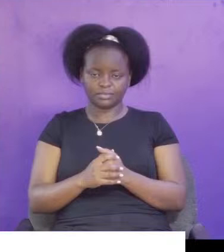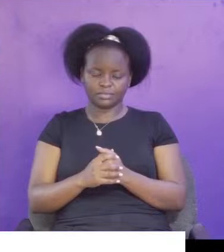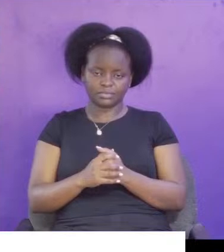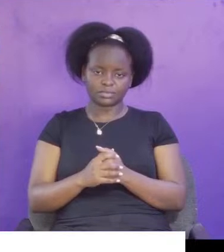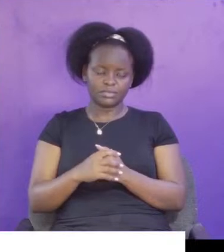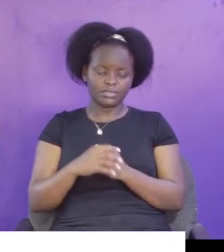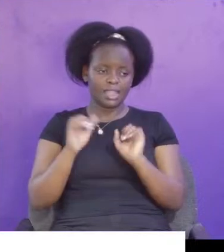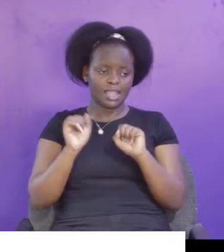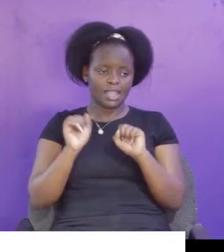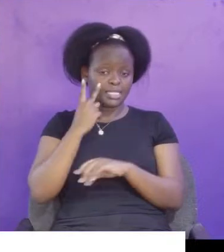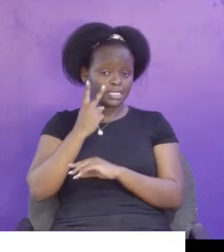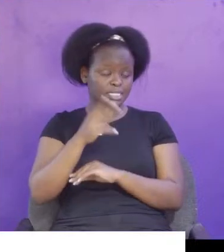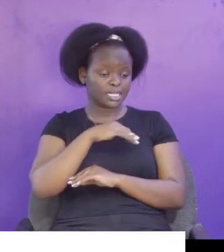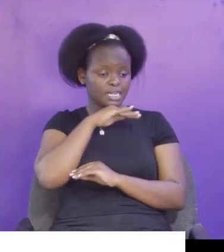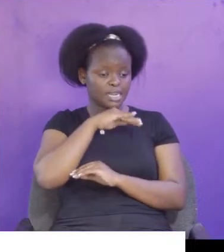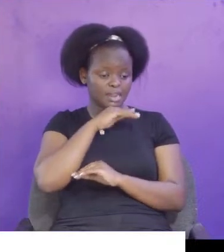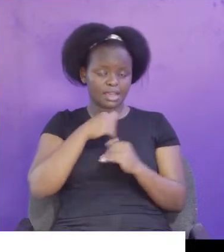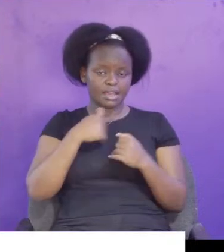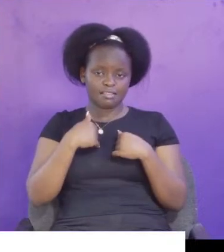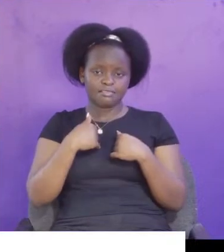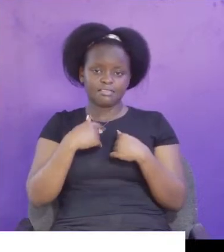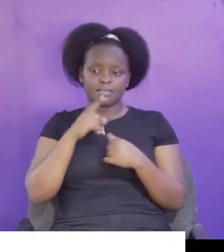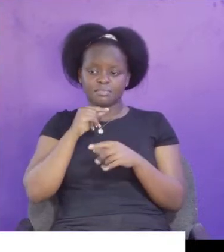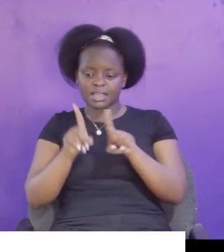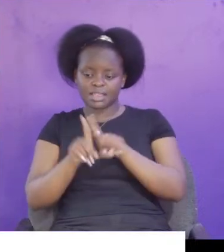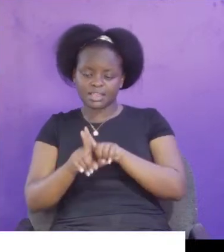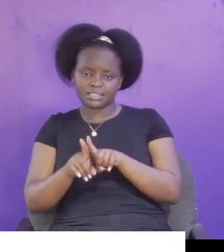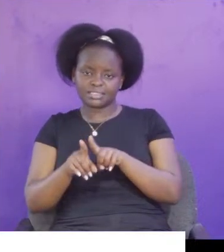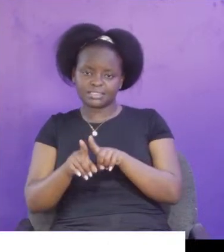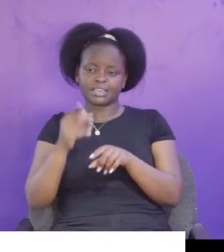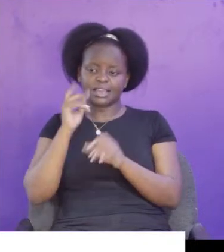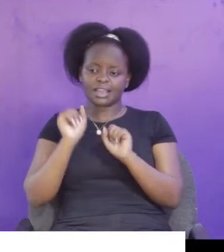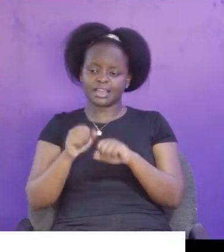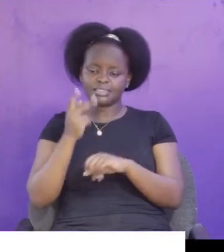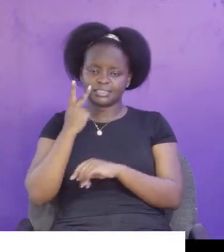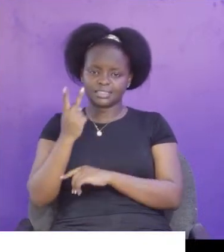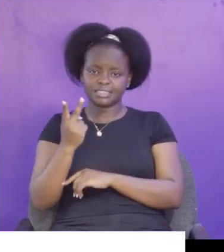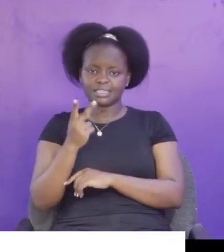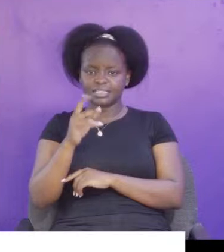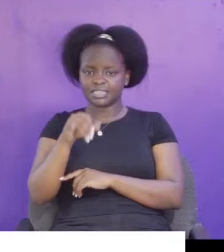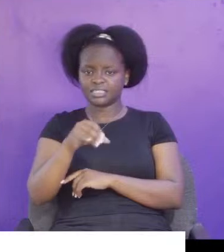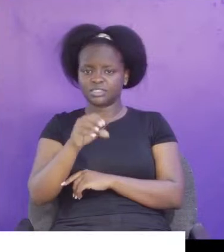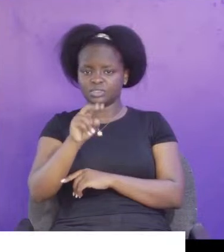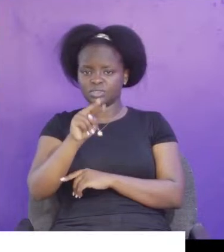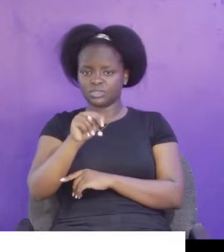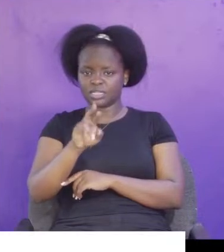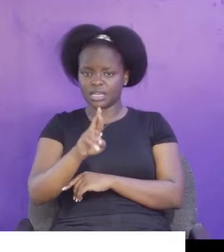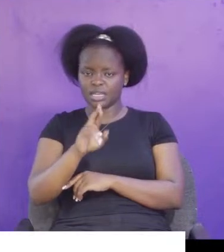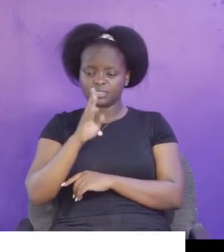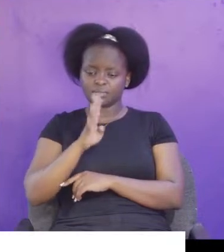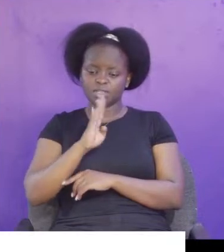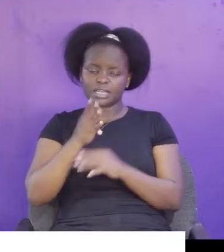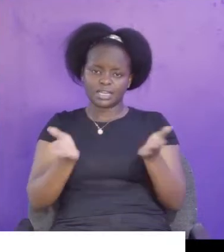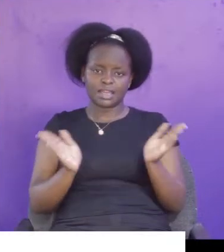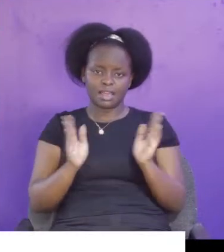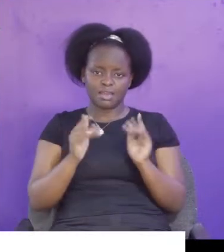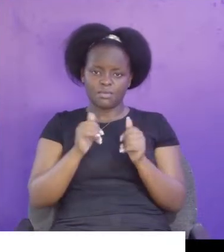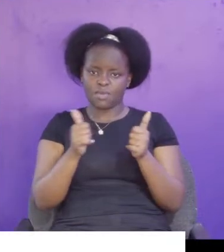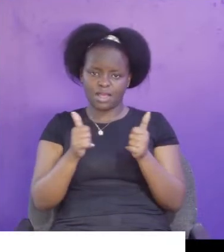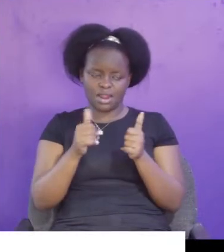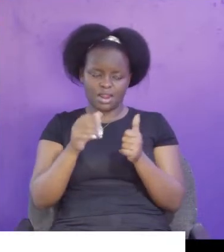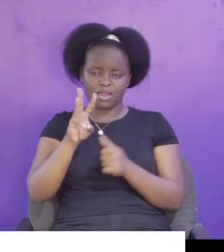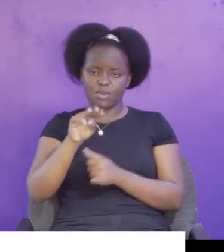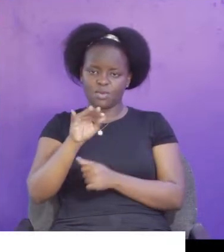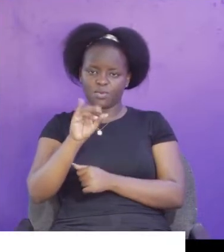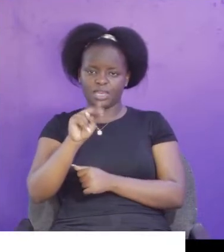has siblings. You can see Junior has spoken here very well. You can see Winnie is there burning. You